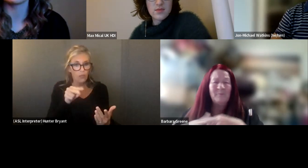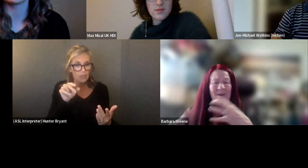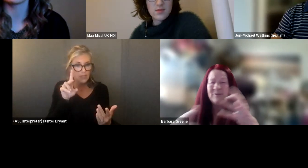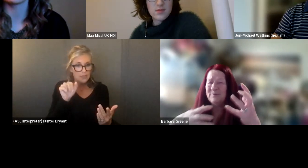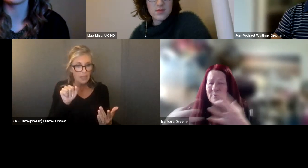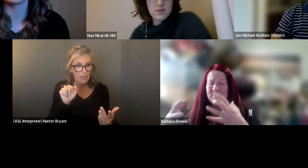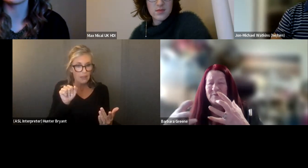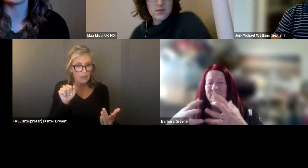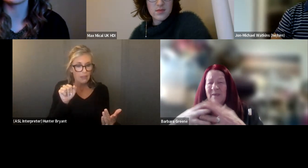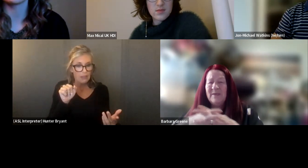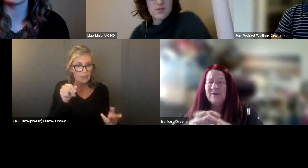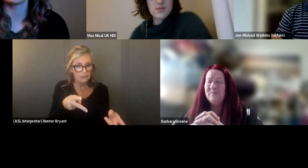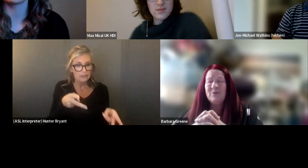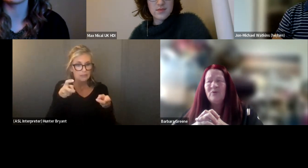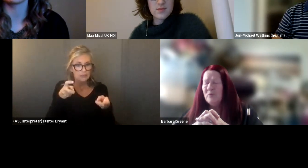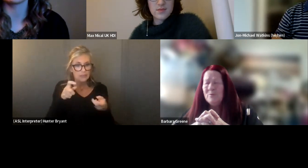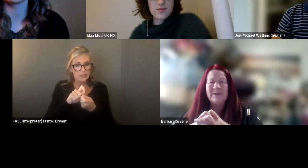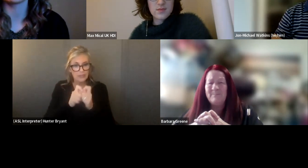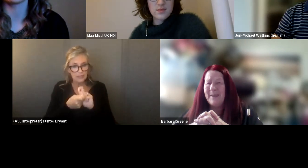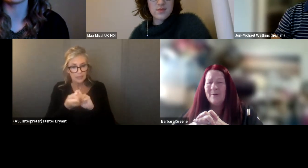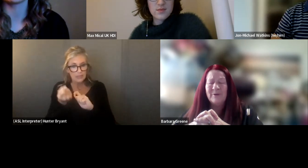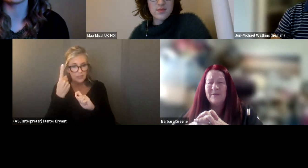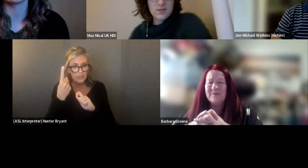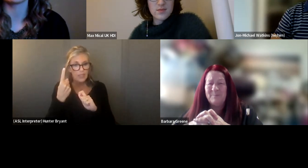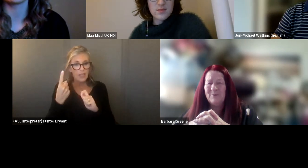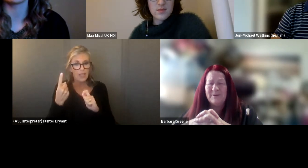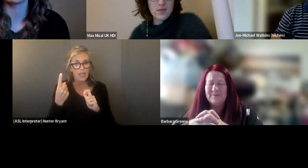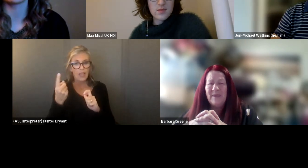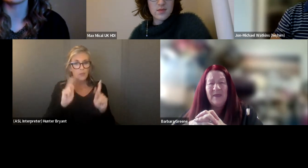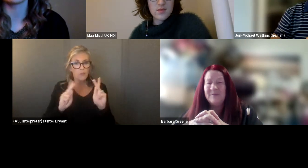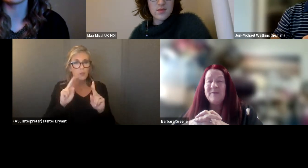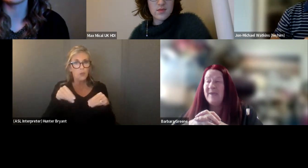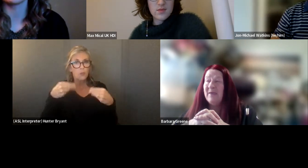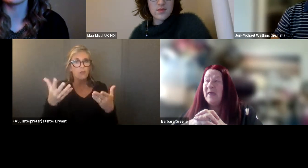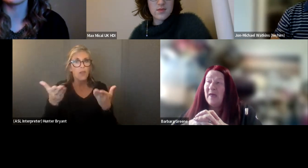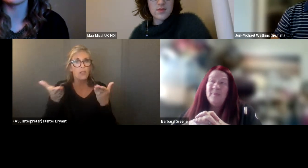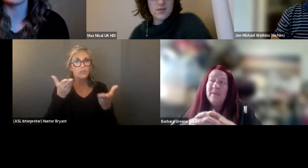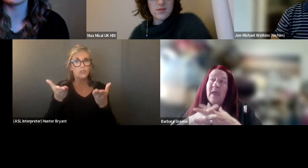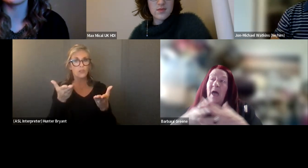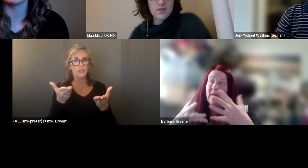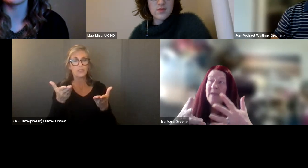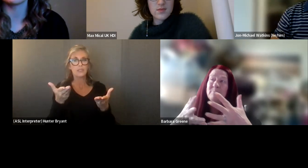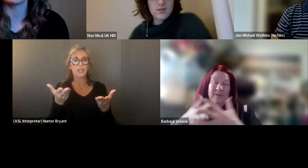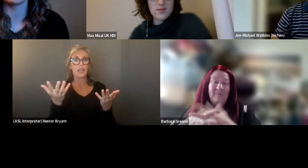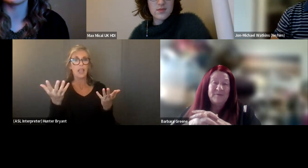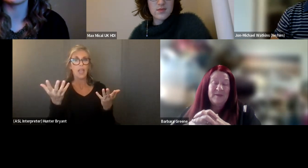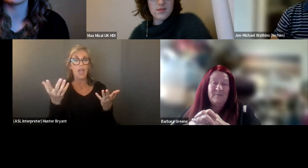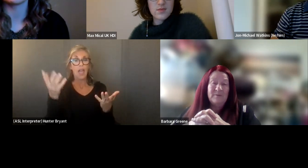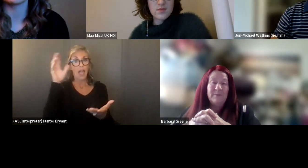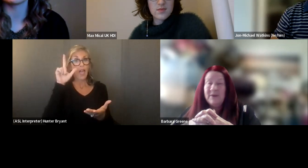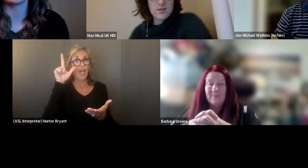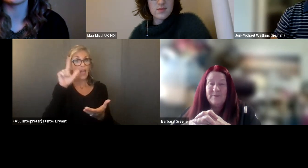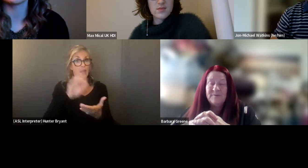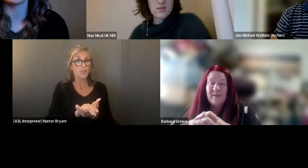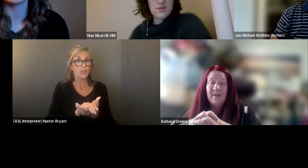who are providing services. It has been truly an empowering experience, and I believe has